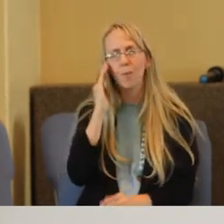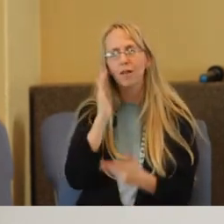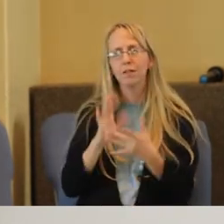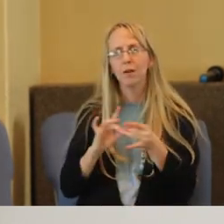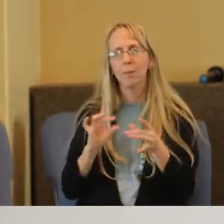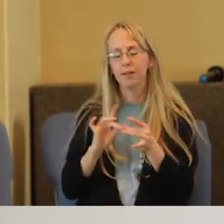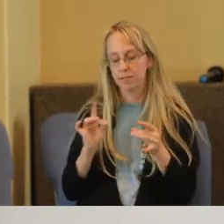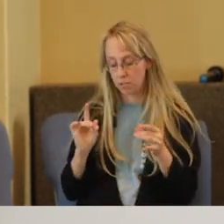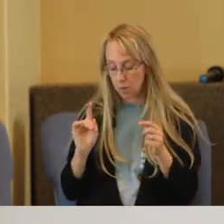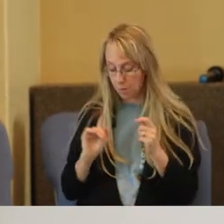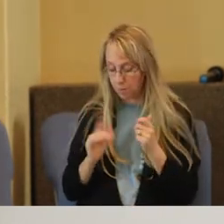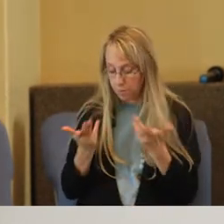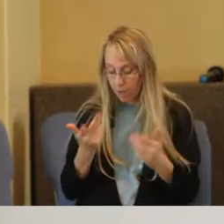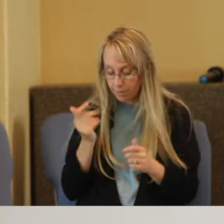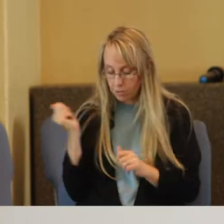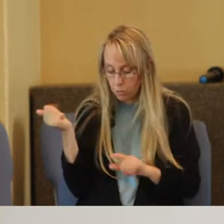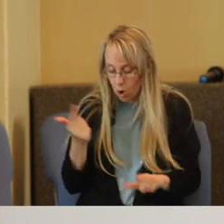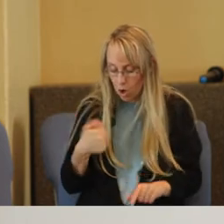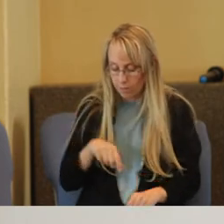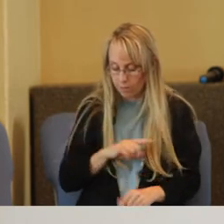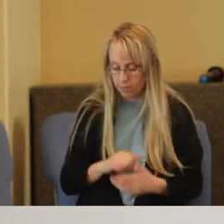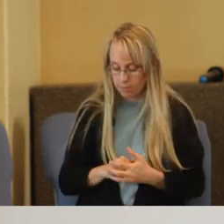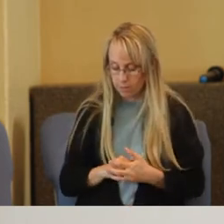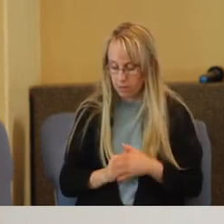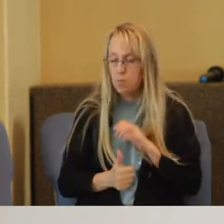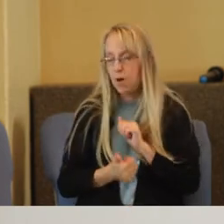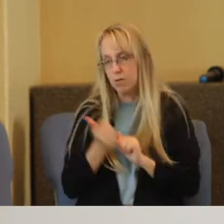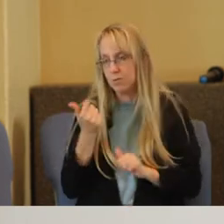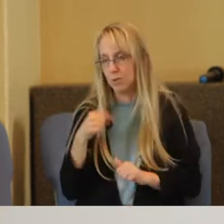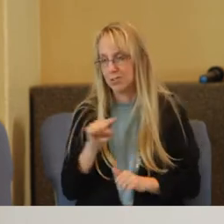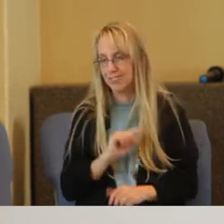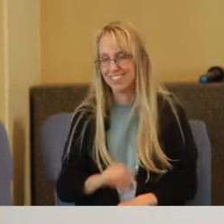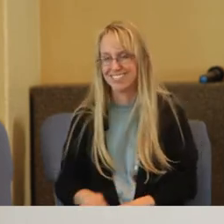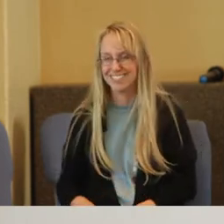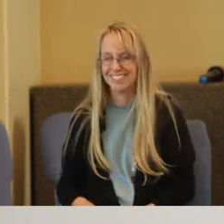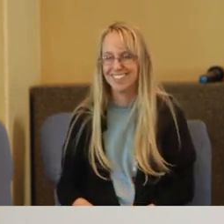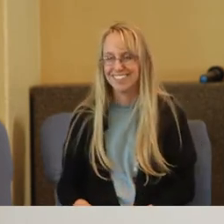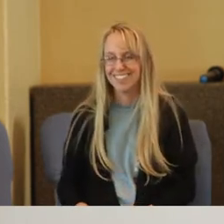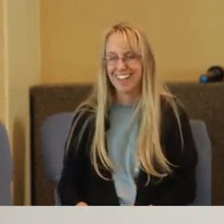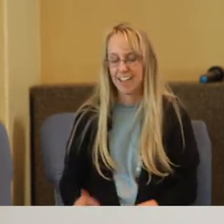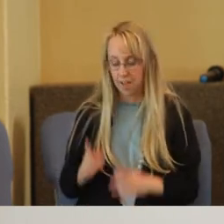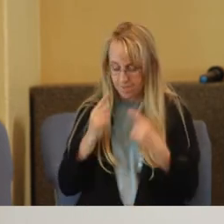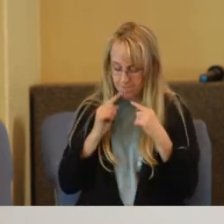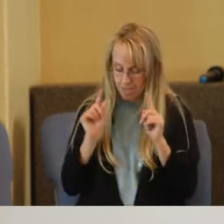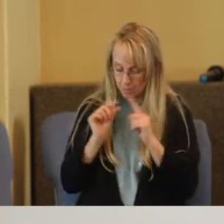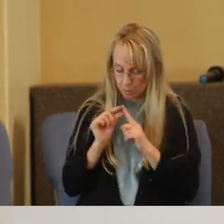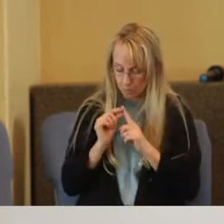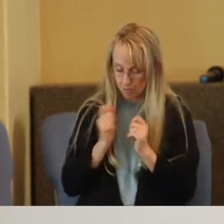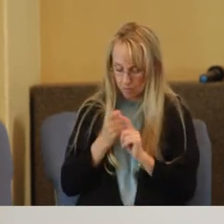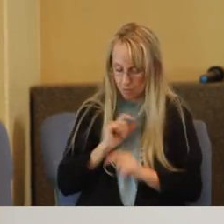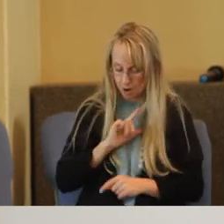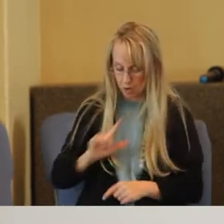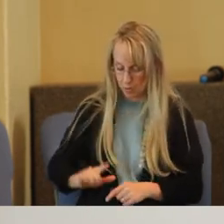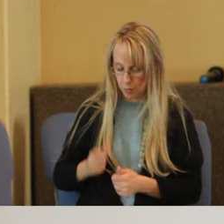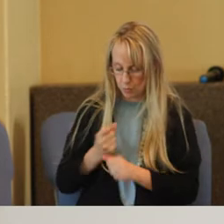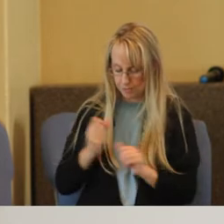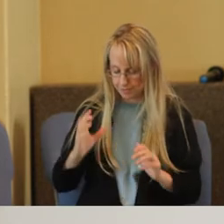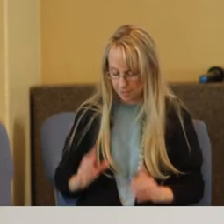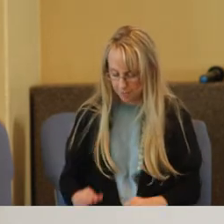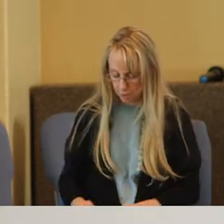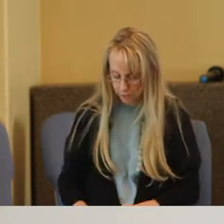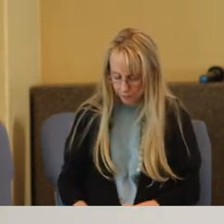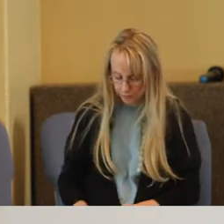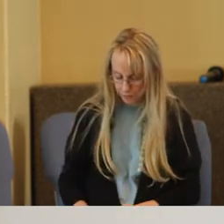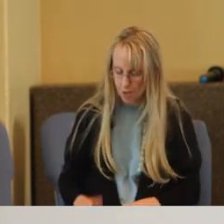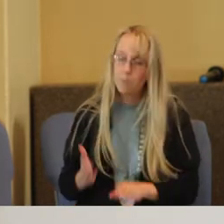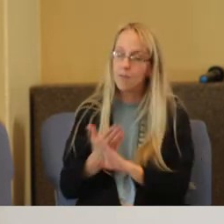passage, probably to all of us, if not all of us, most of us. Very, very famous words from our Lord and Savior.